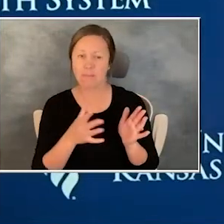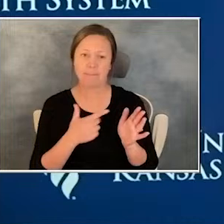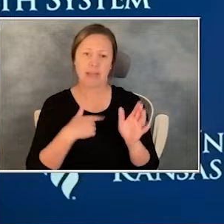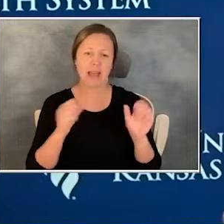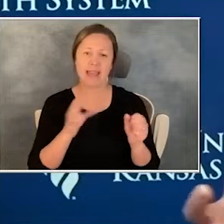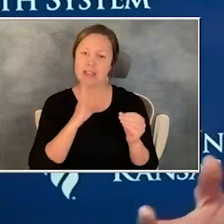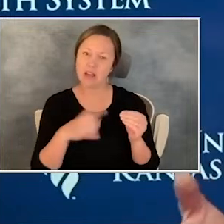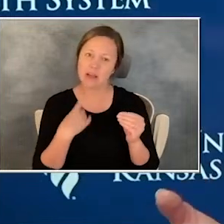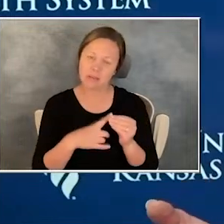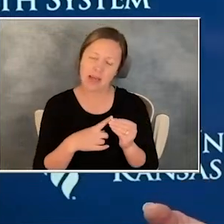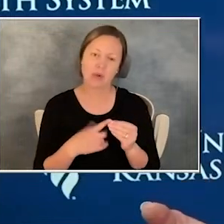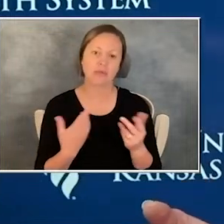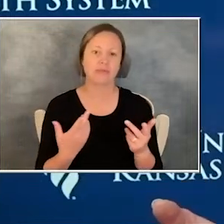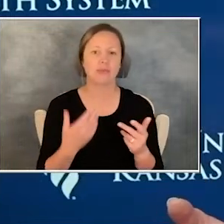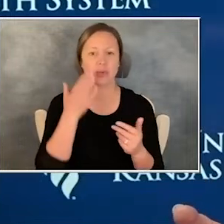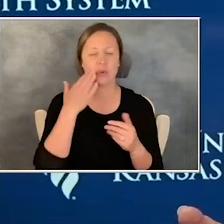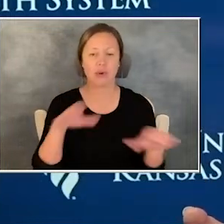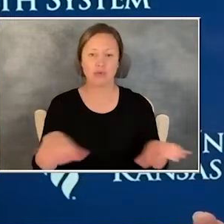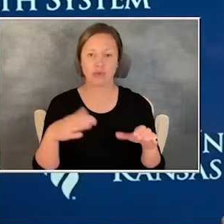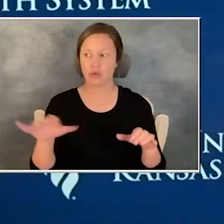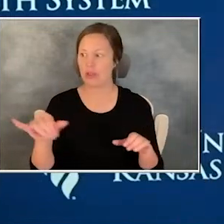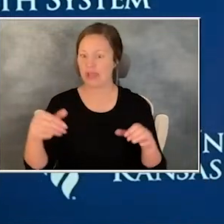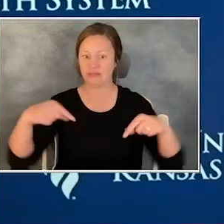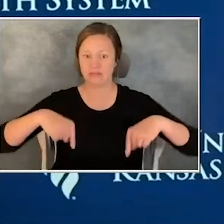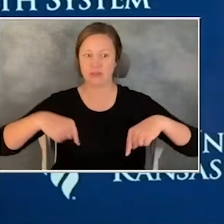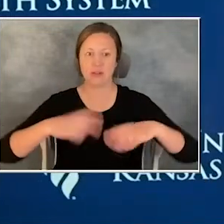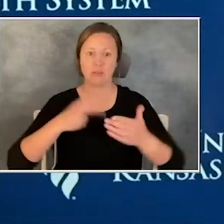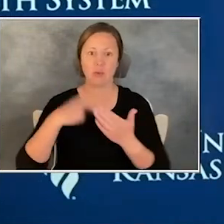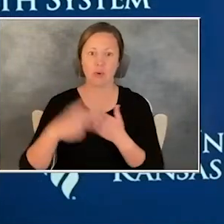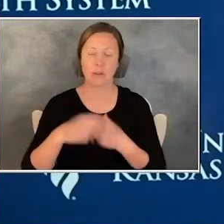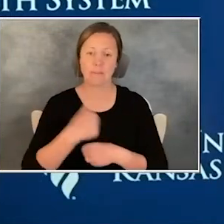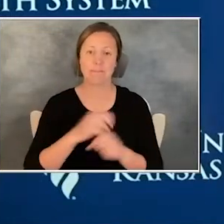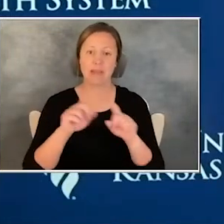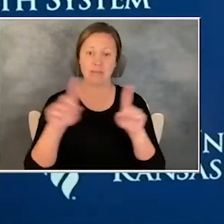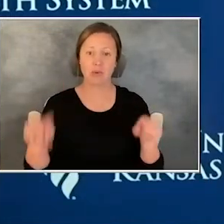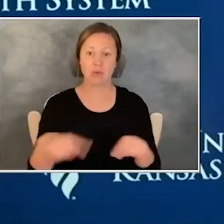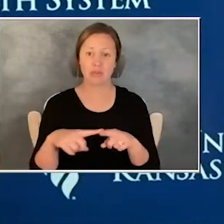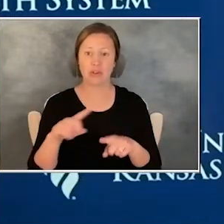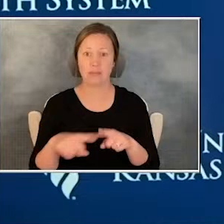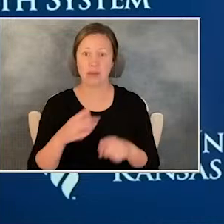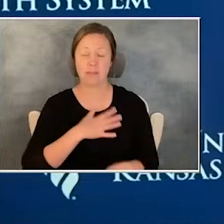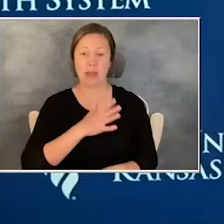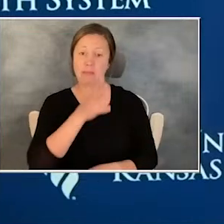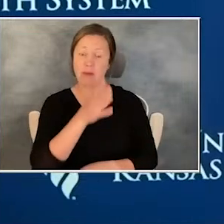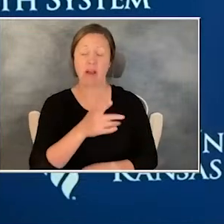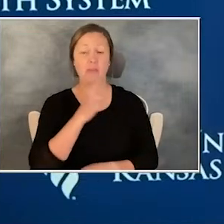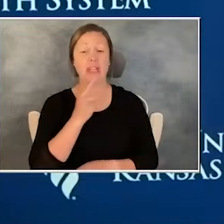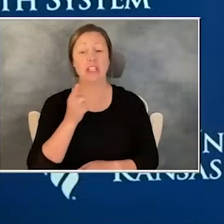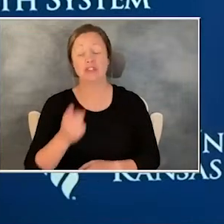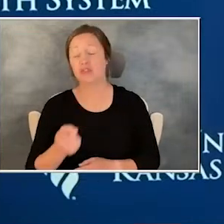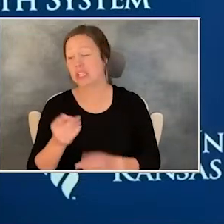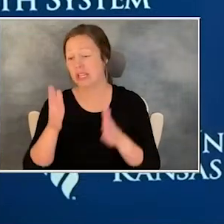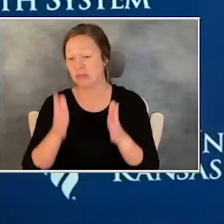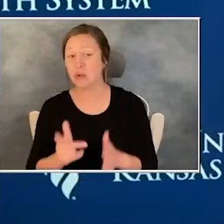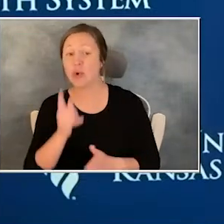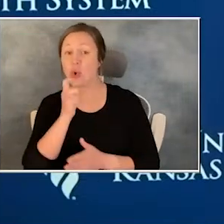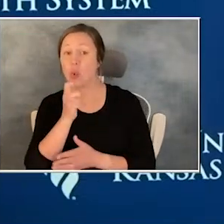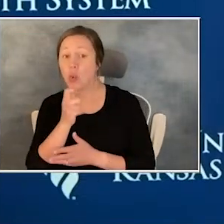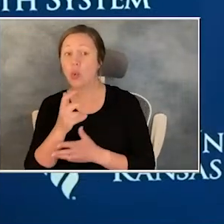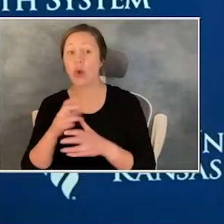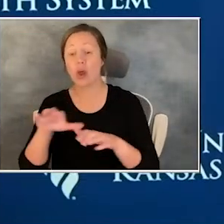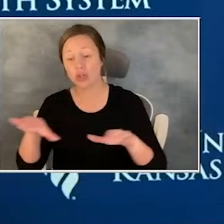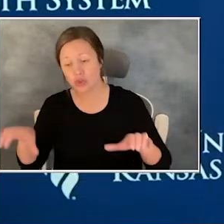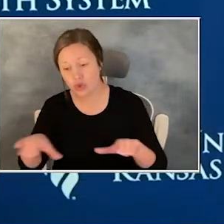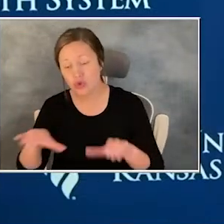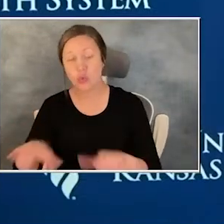and do programs like this and make posters. But meanwhile, my mom's been in the trenches. I mean, she's just been doing the